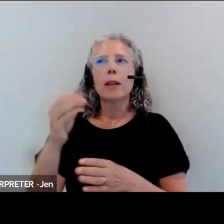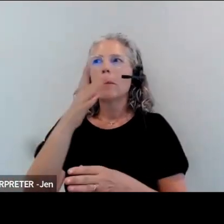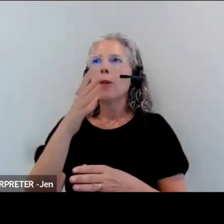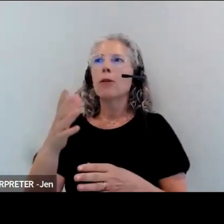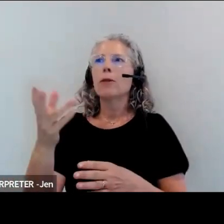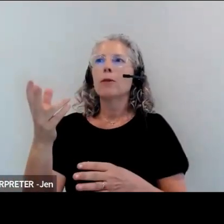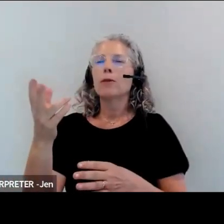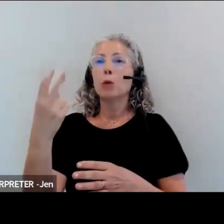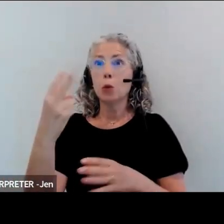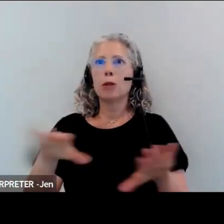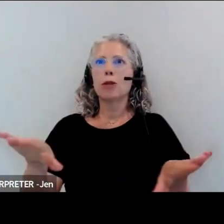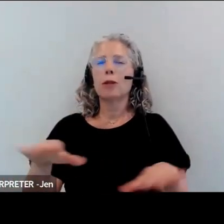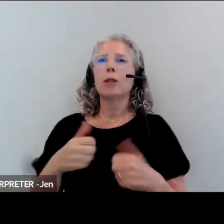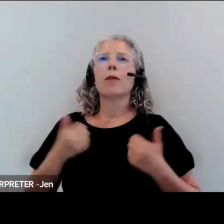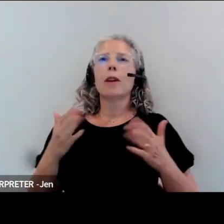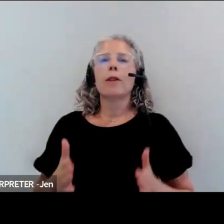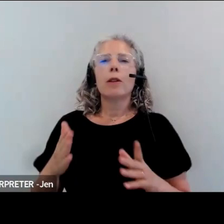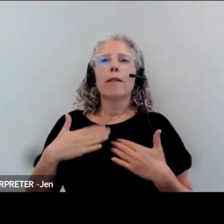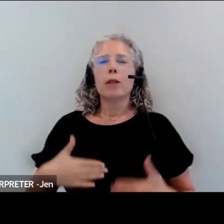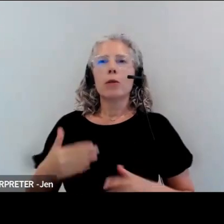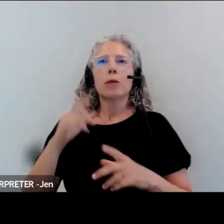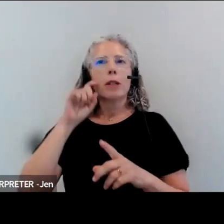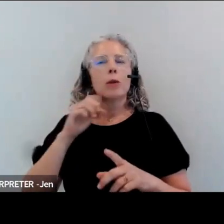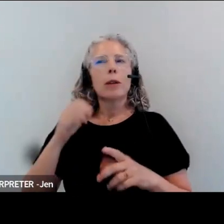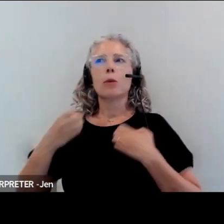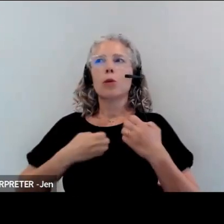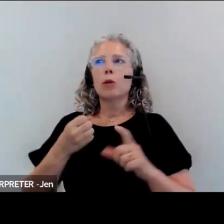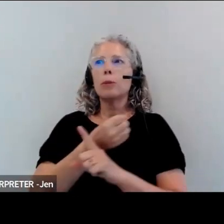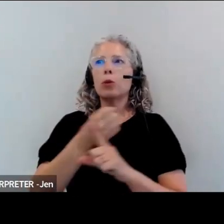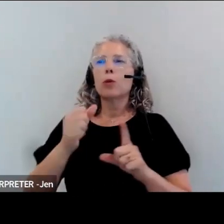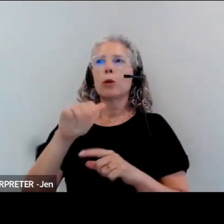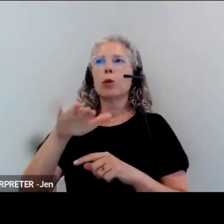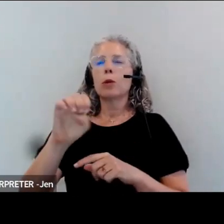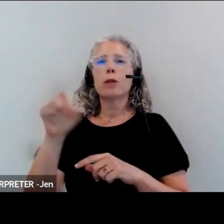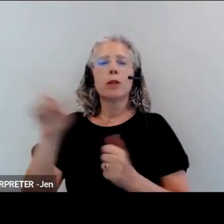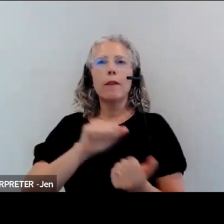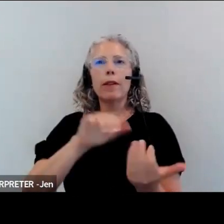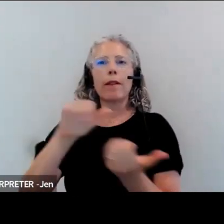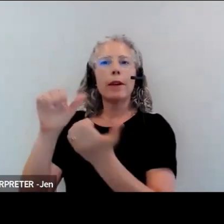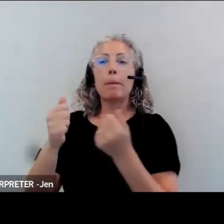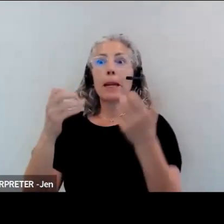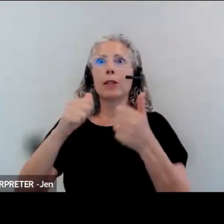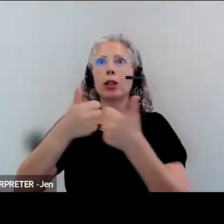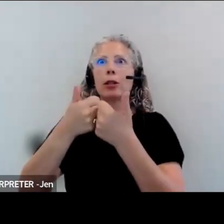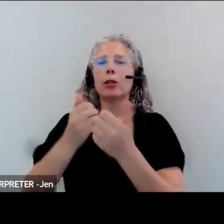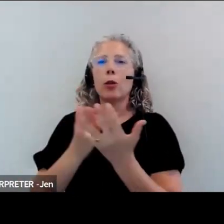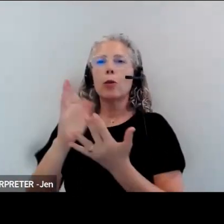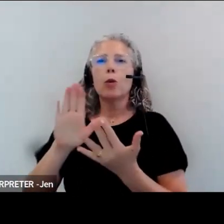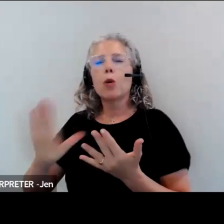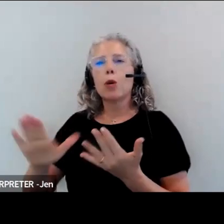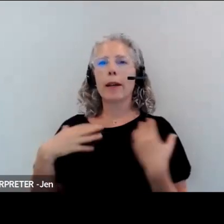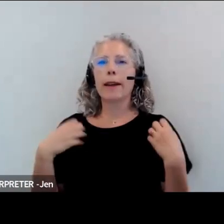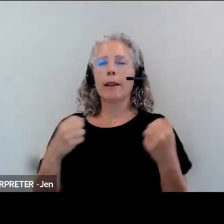two. As a survivor of physical, sexual, and emotional abuse, she has faced many challenges throughout her own